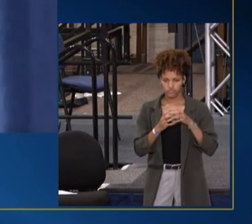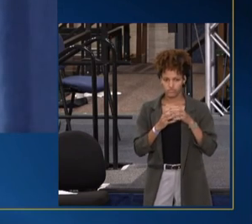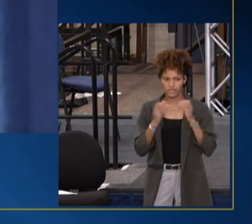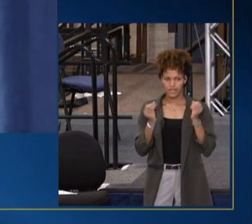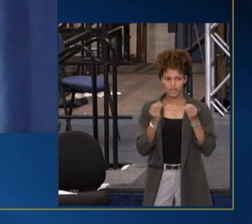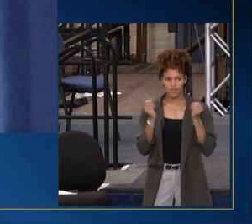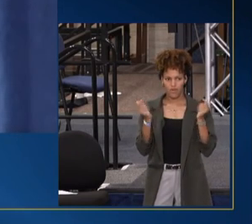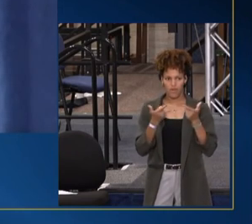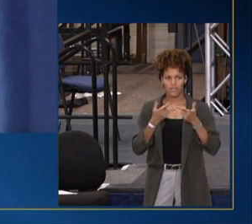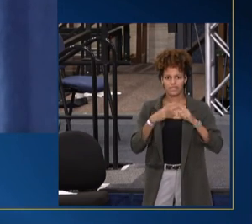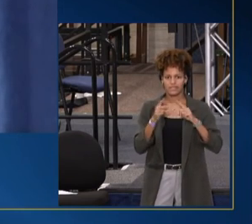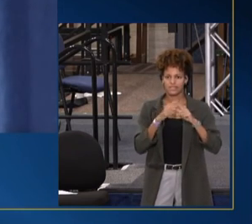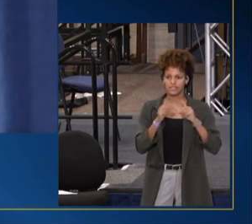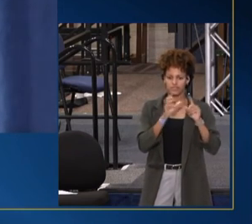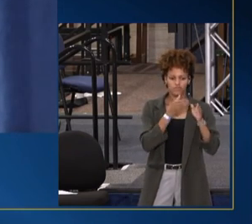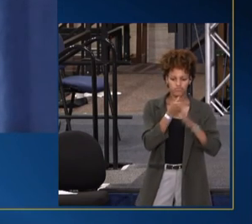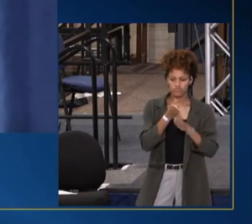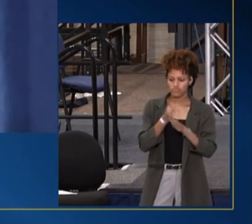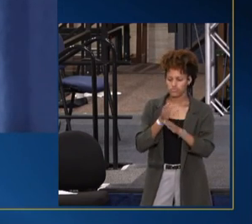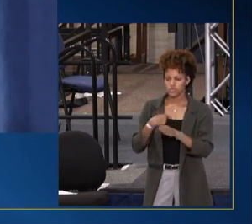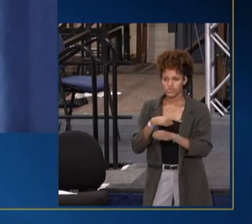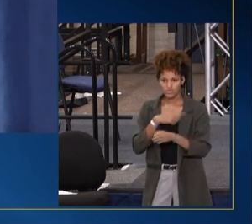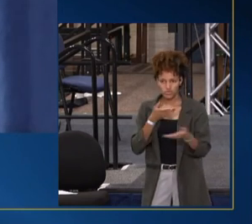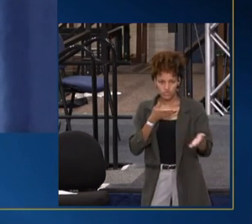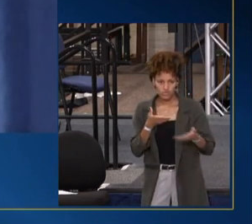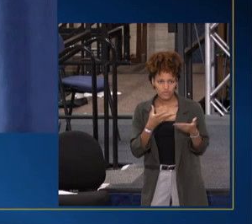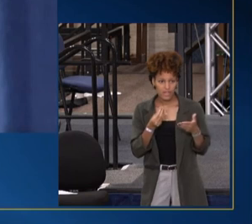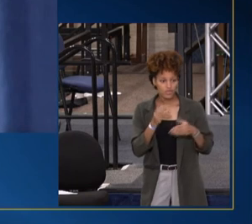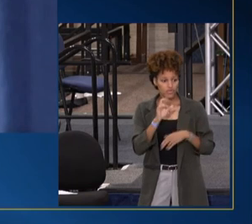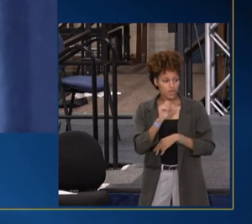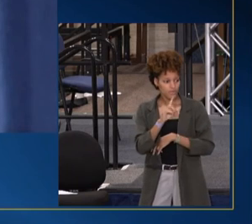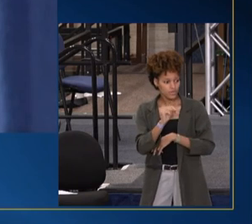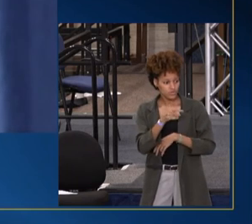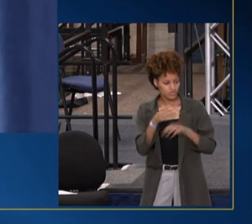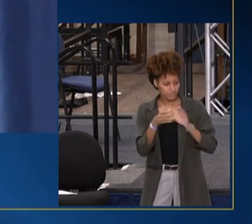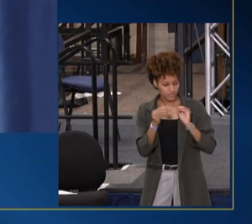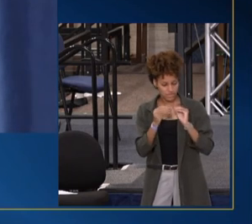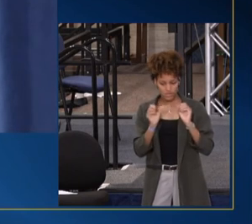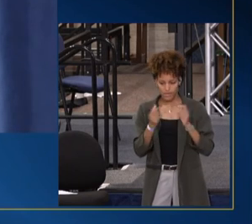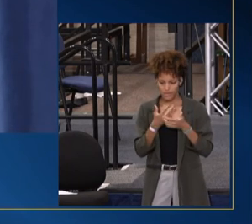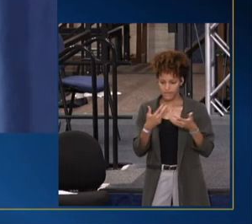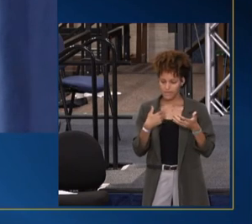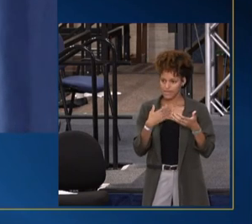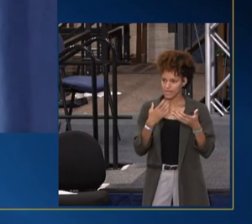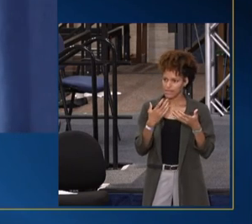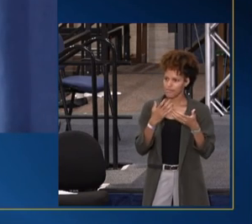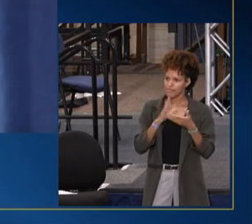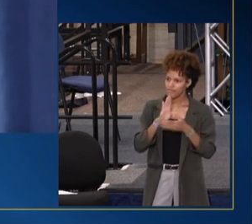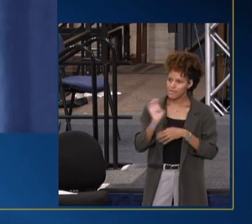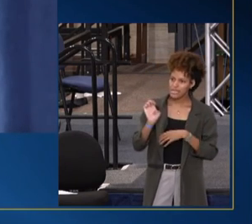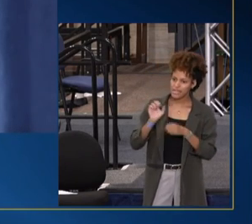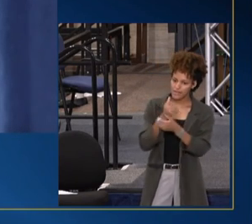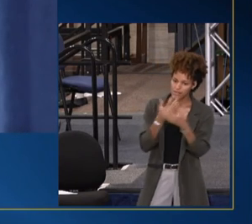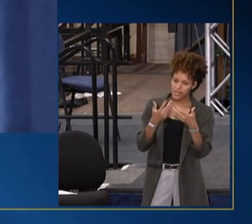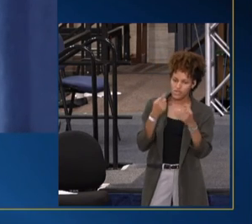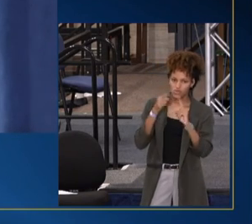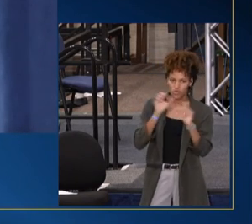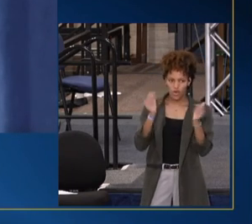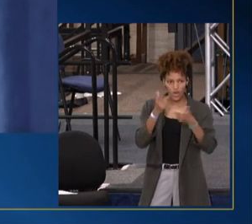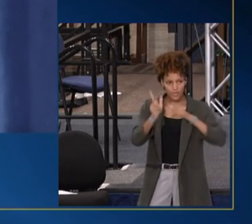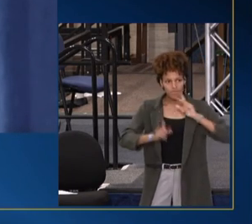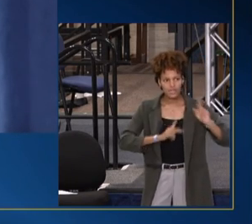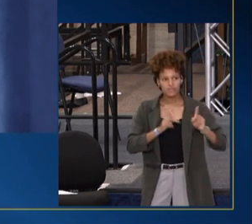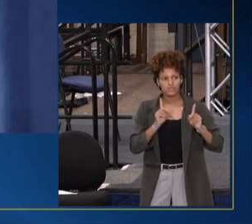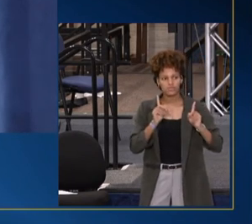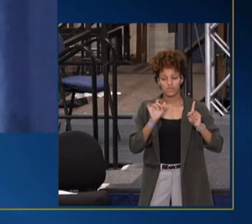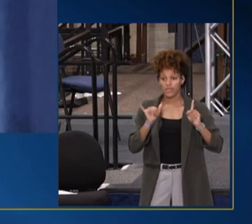of the populations that we serve, and Robert, you mentioned about being all things to all people. And so for